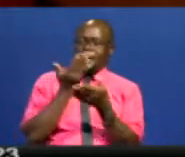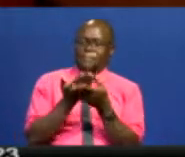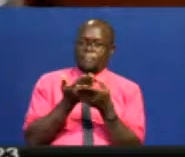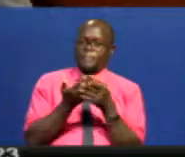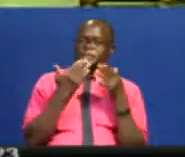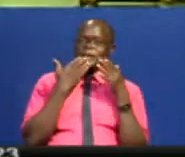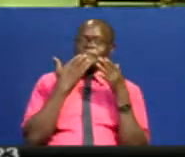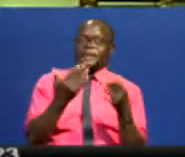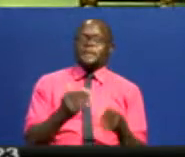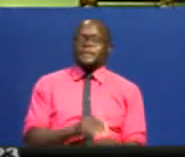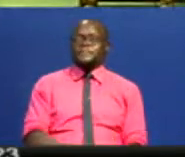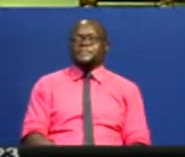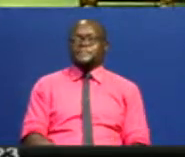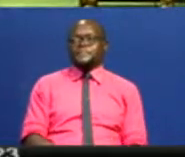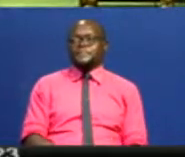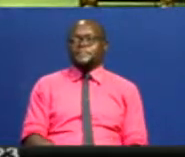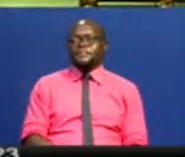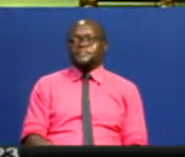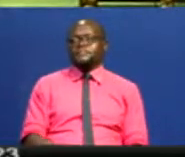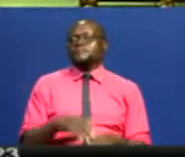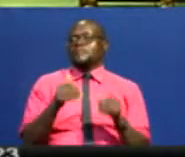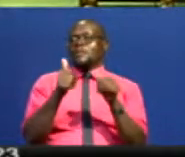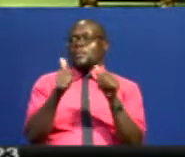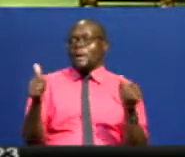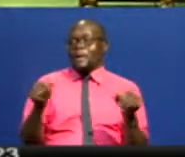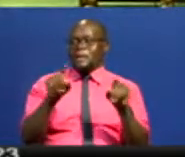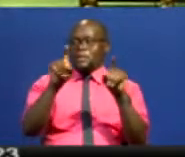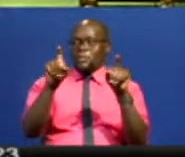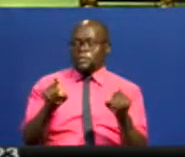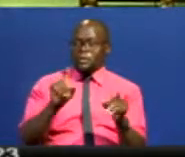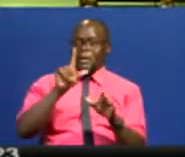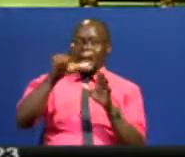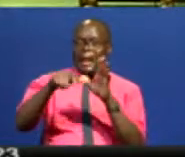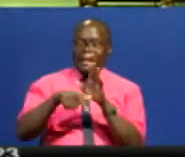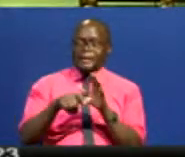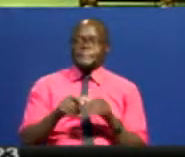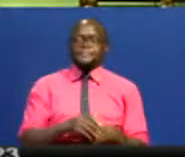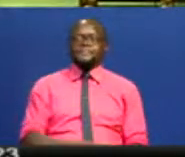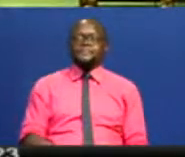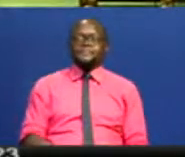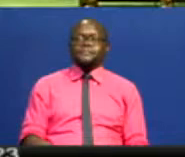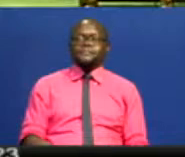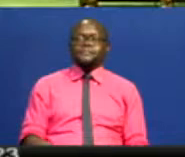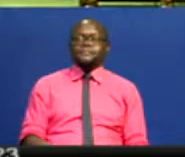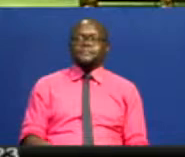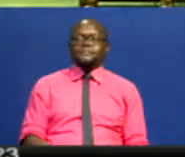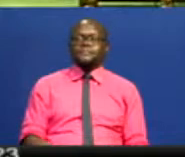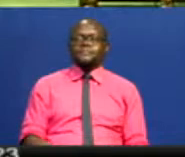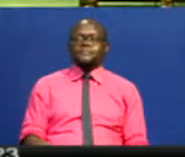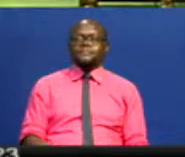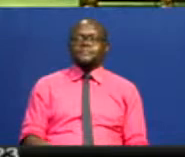you. Very well. We shall put the question at a later date or a later time.